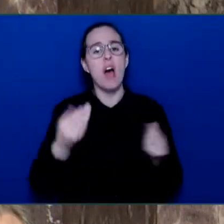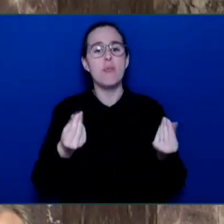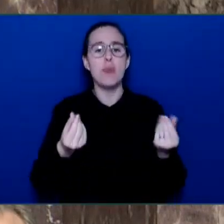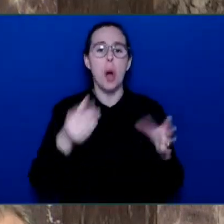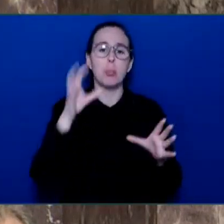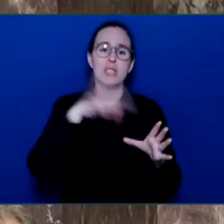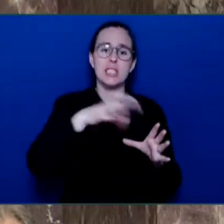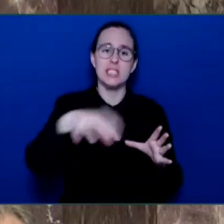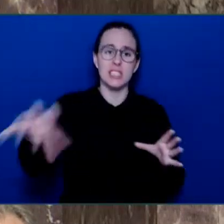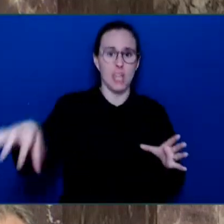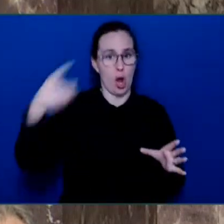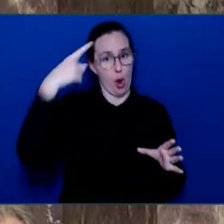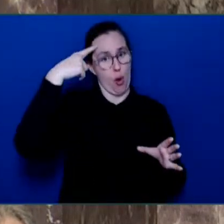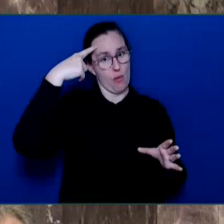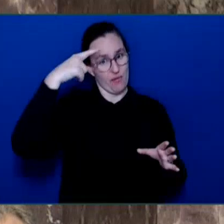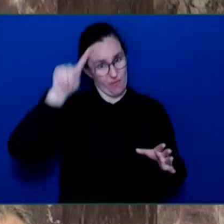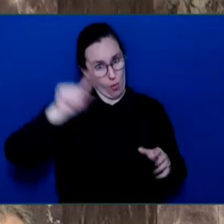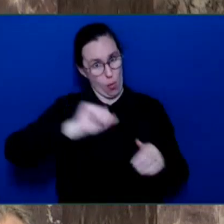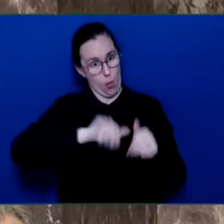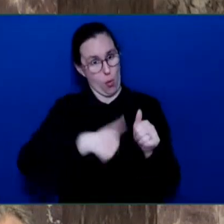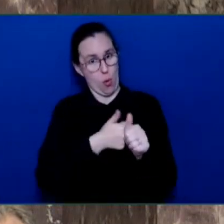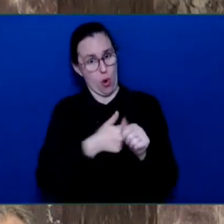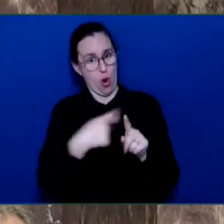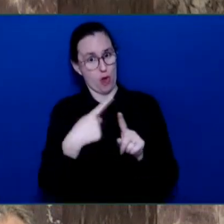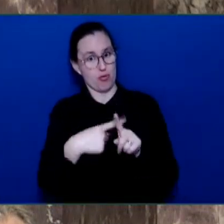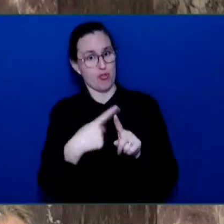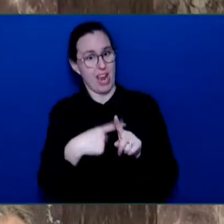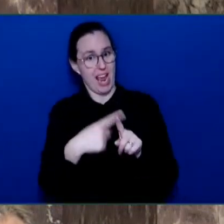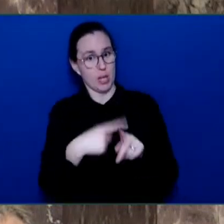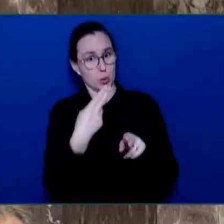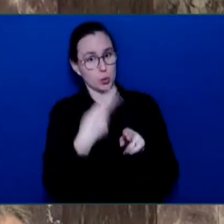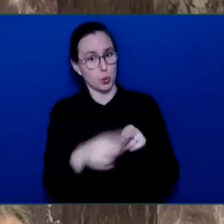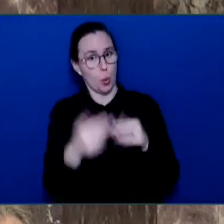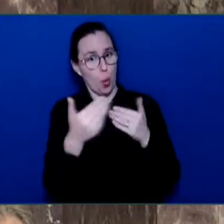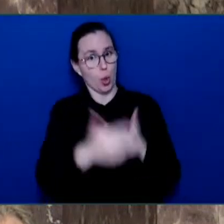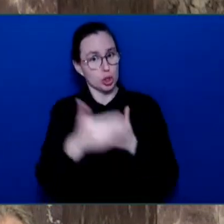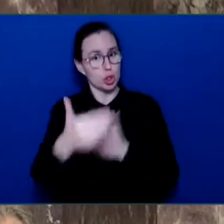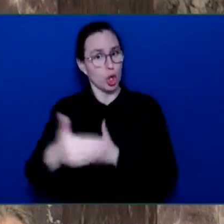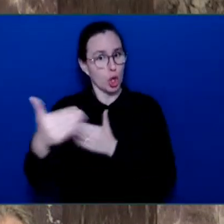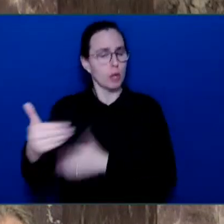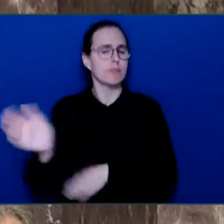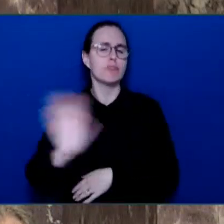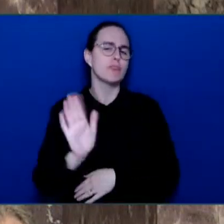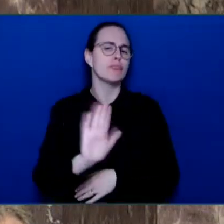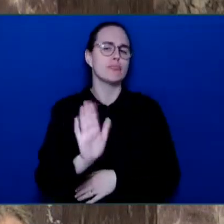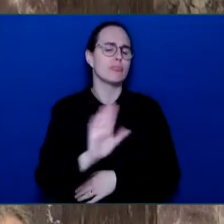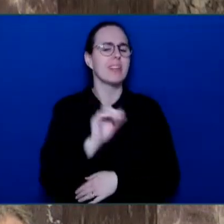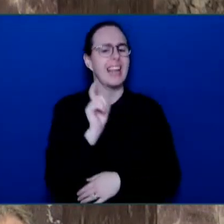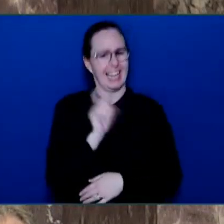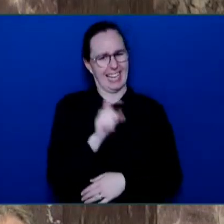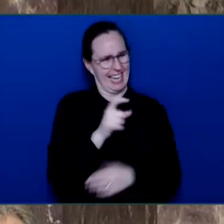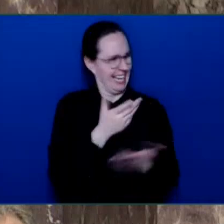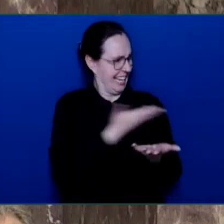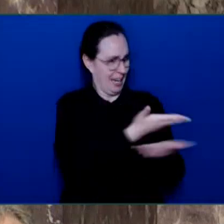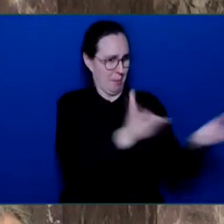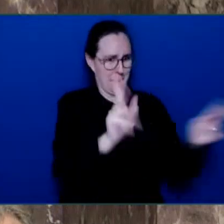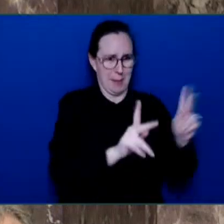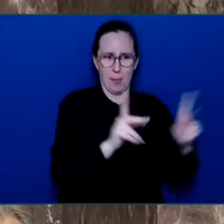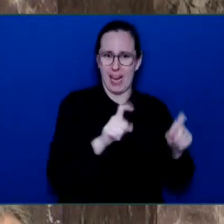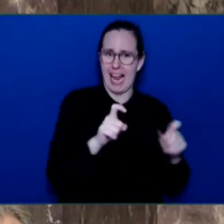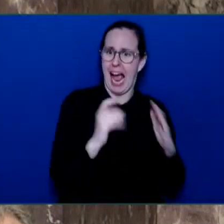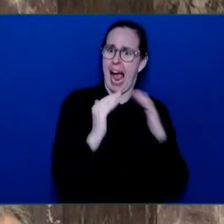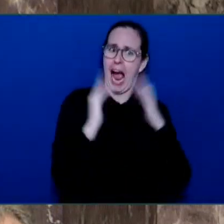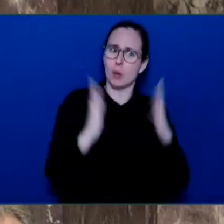Columbia. Those that have an extra bedroom suite or want to rent out a garden suite in their backyard can continue to do that,